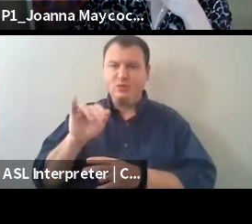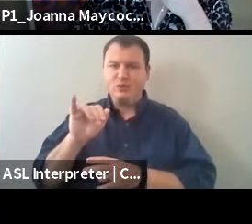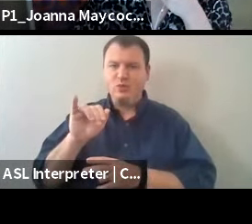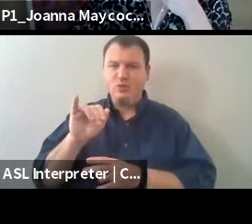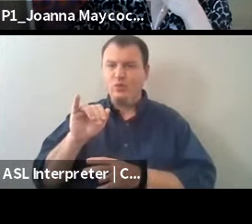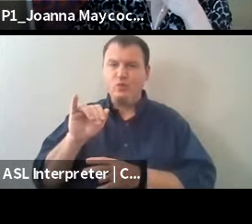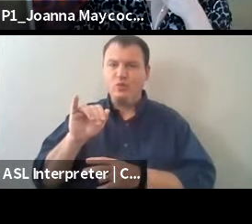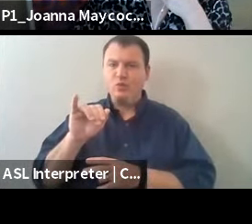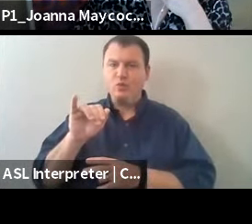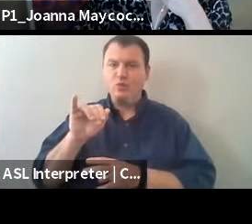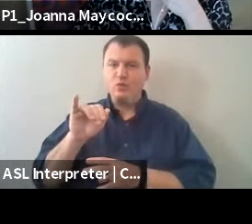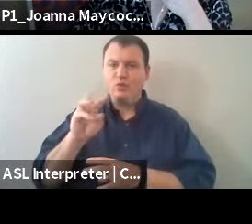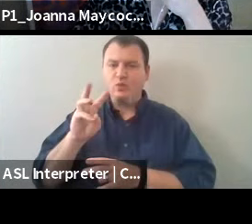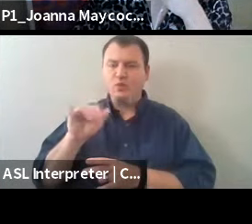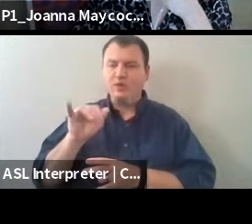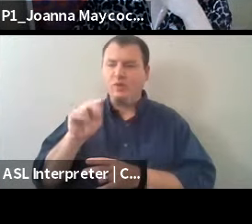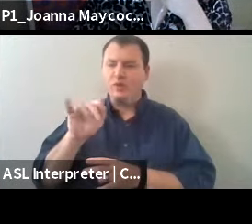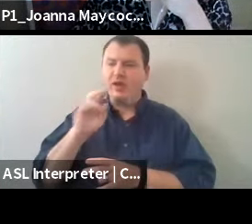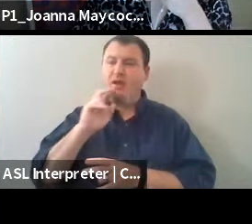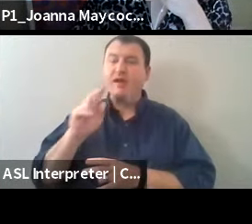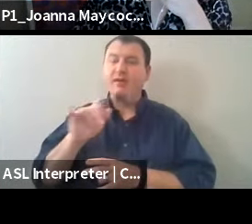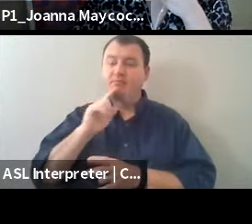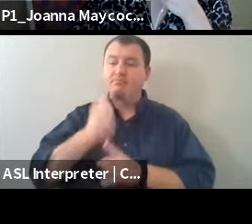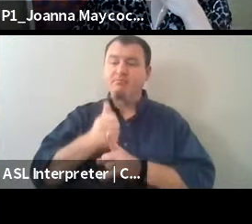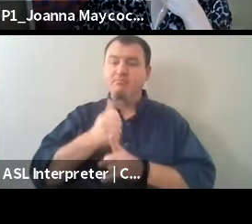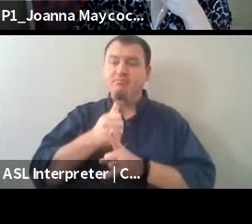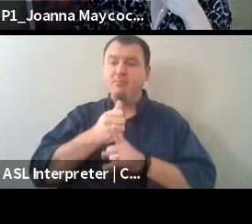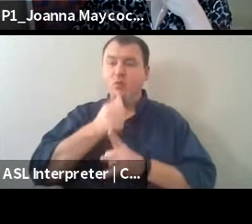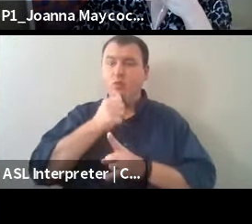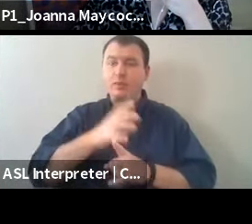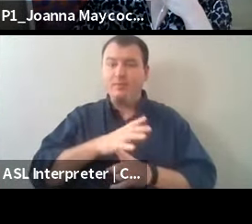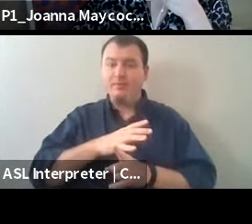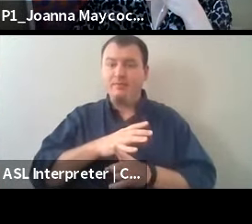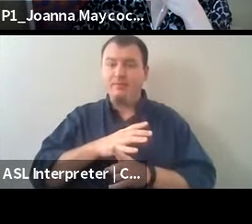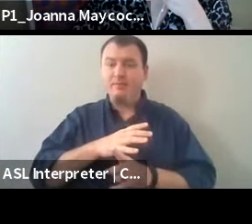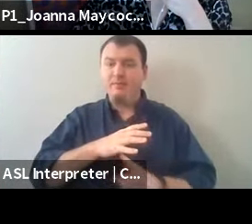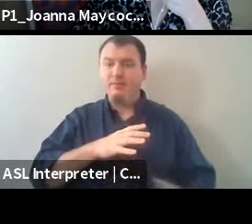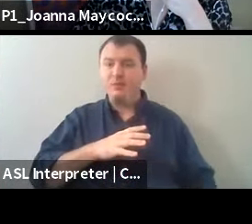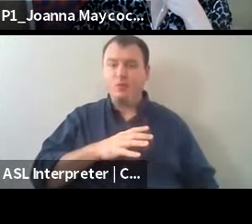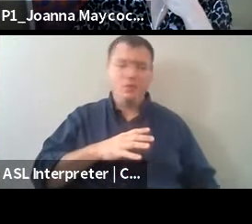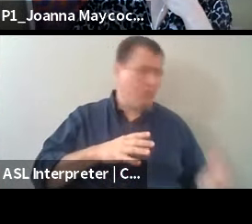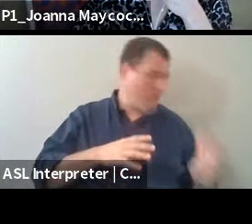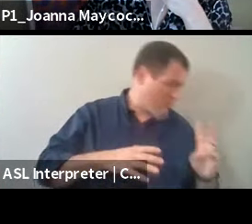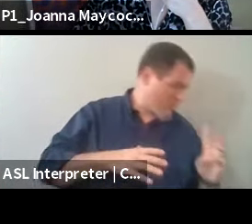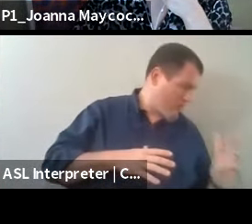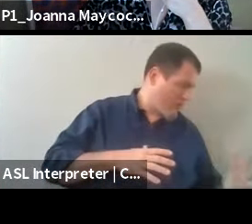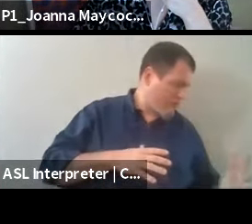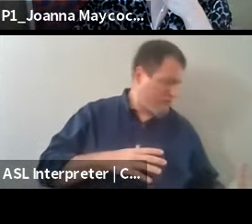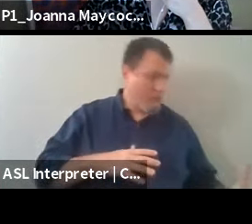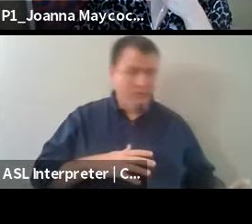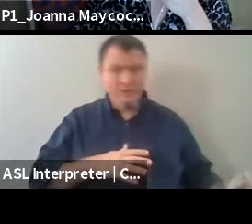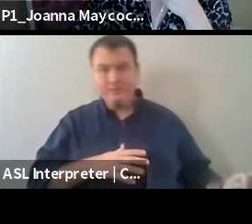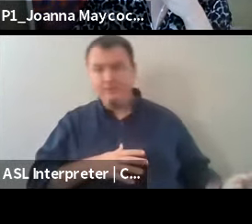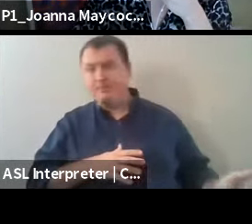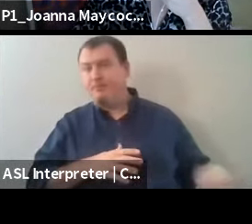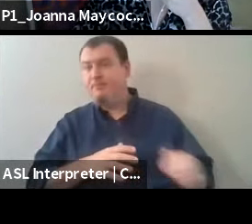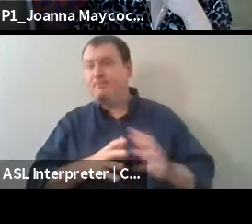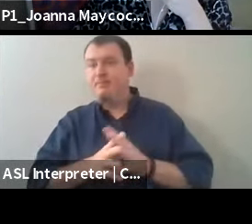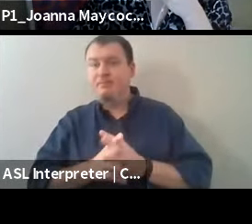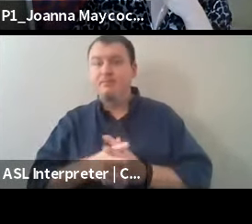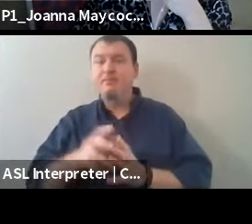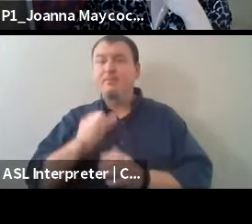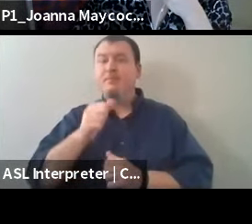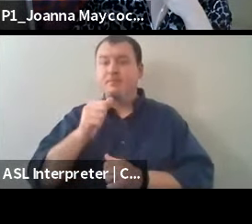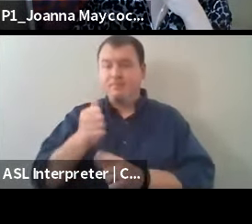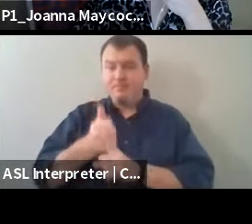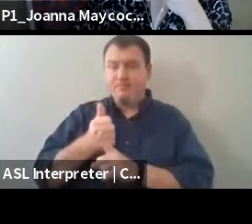the Minister of Women, Children, and Poverty Alleviation in Fiji. And here,